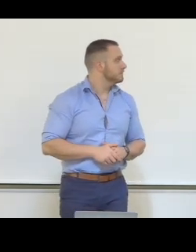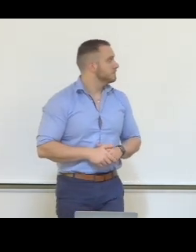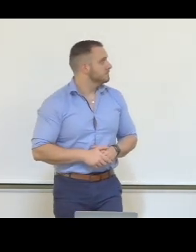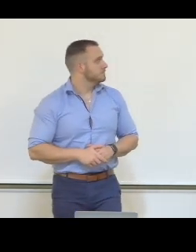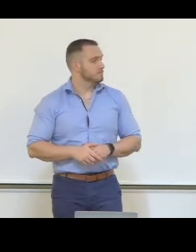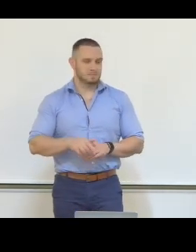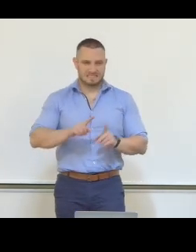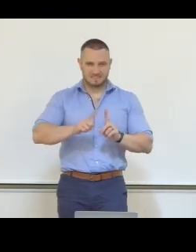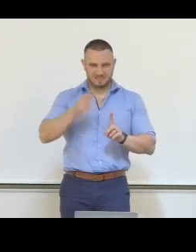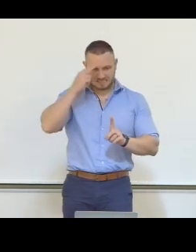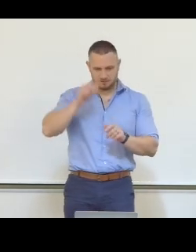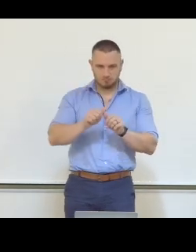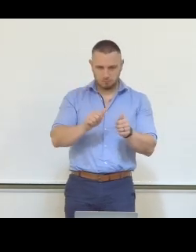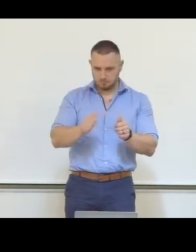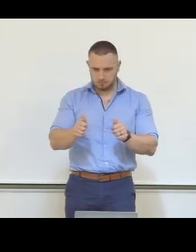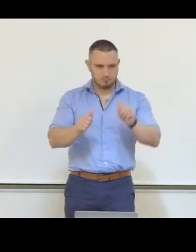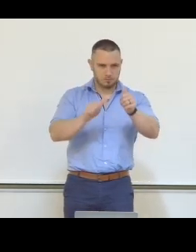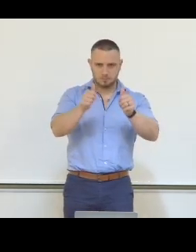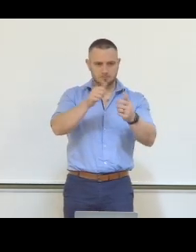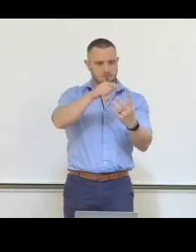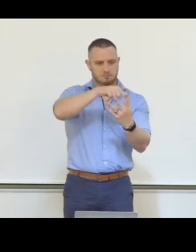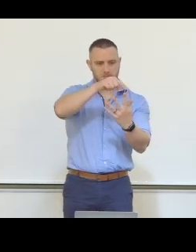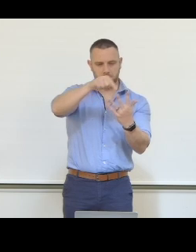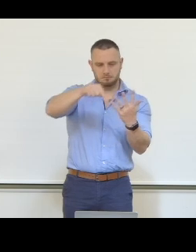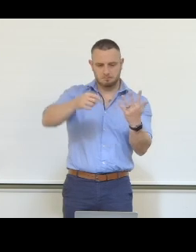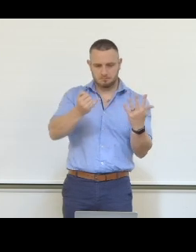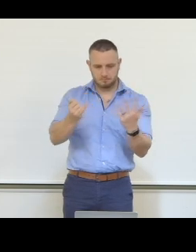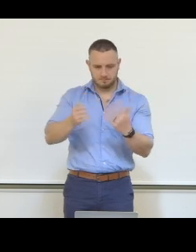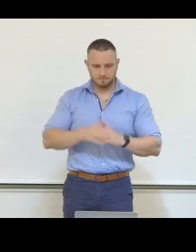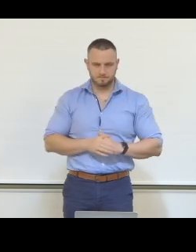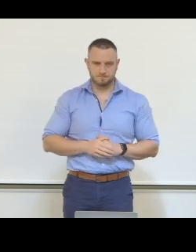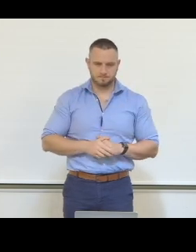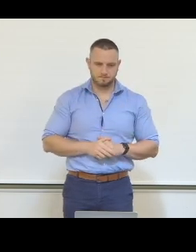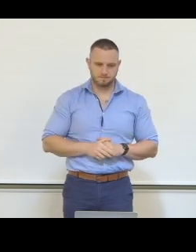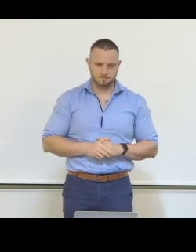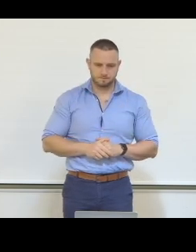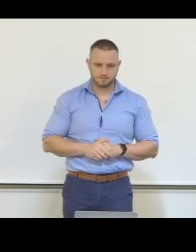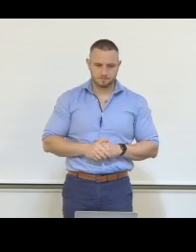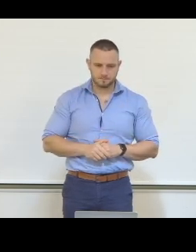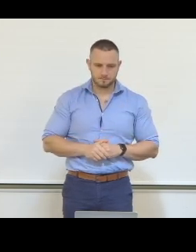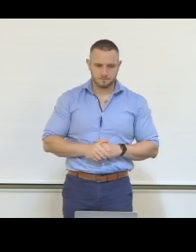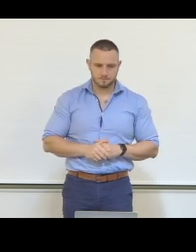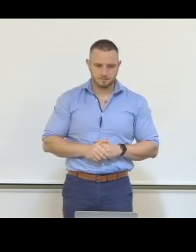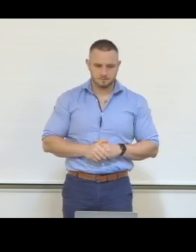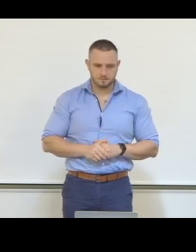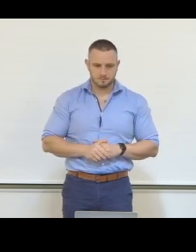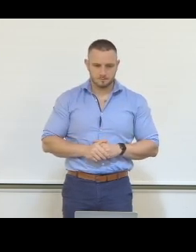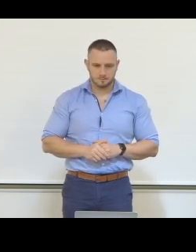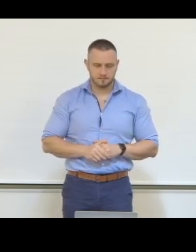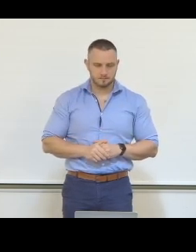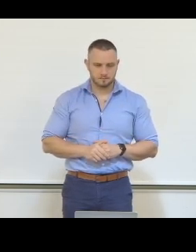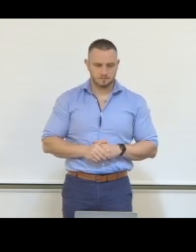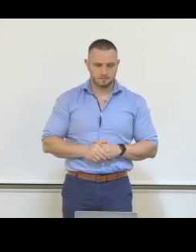his left is our crew surgeon, Sukhrob Kamolov. Top center,